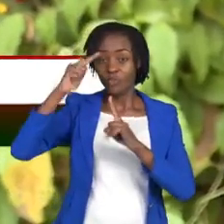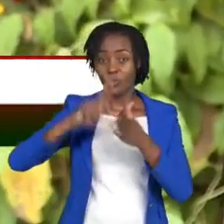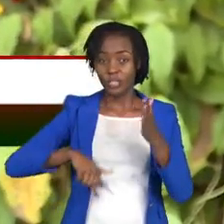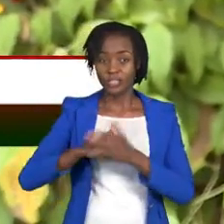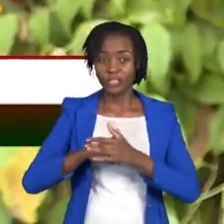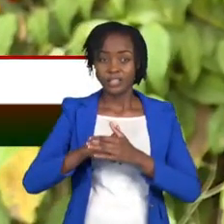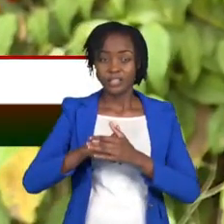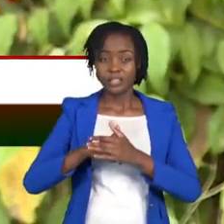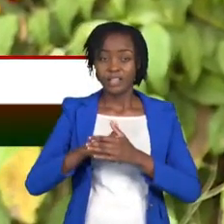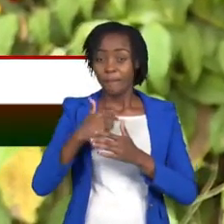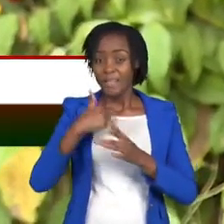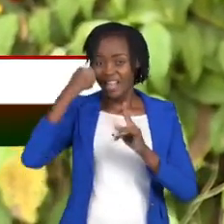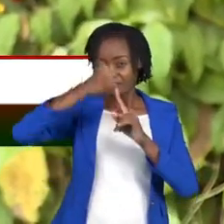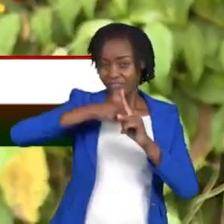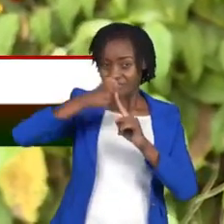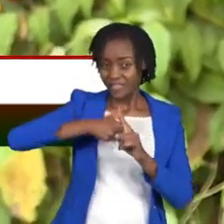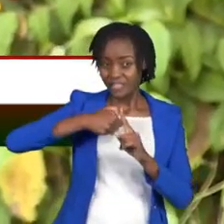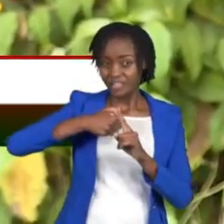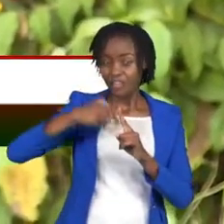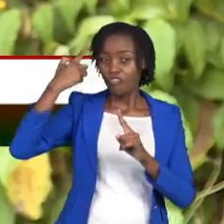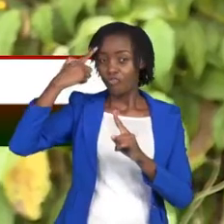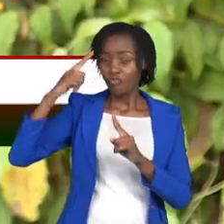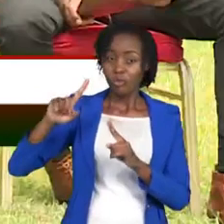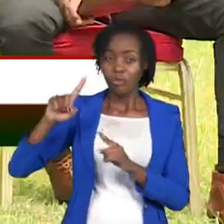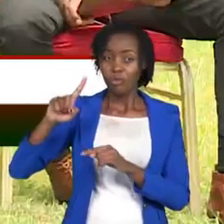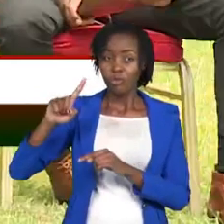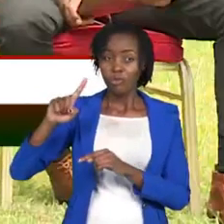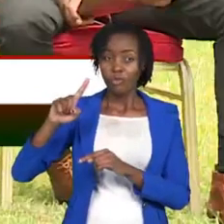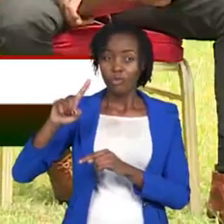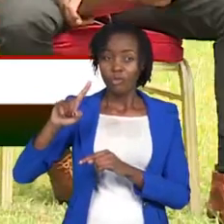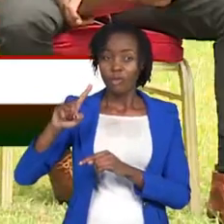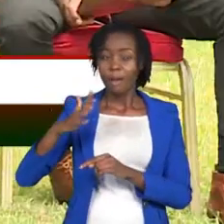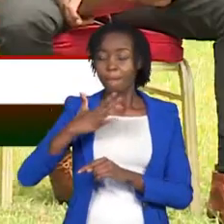I am fighting for what is meant rightfully to be